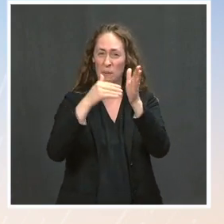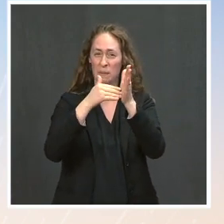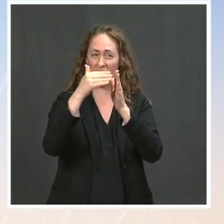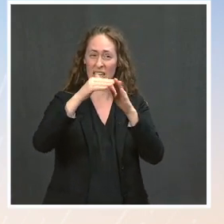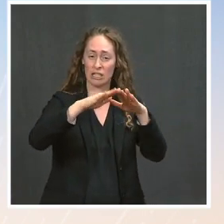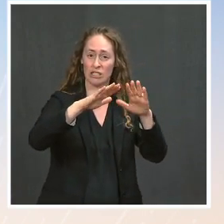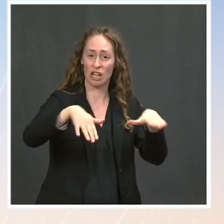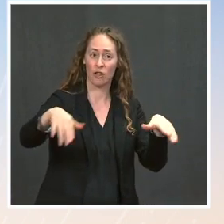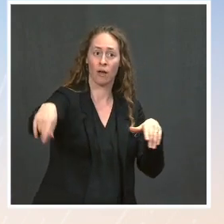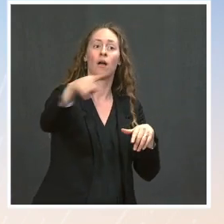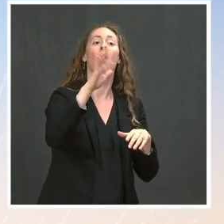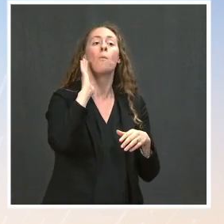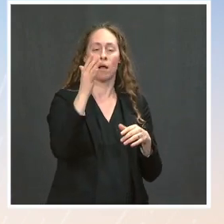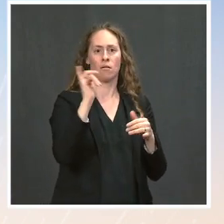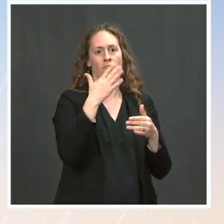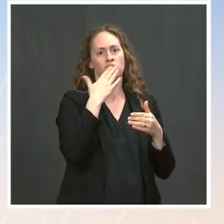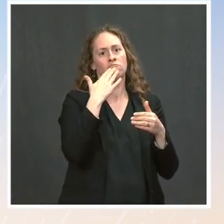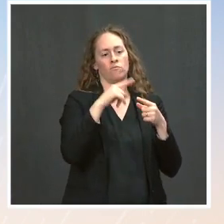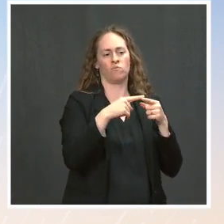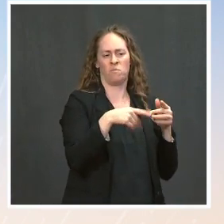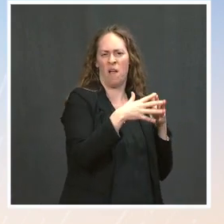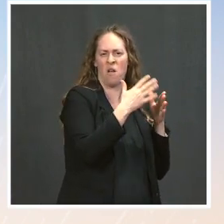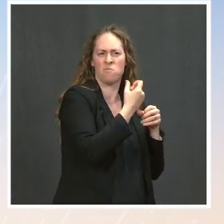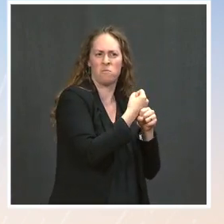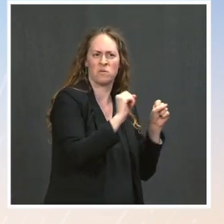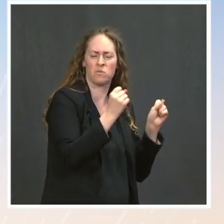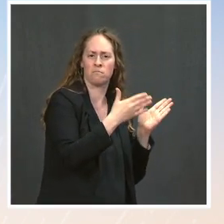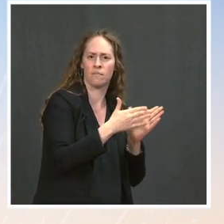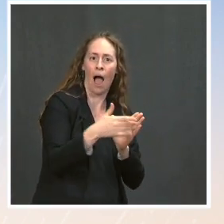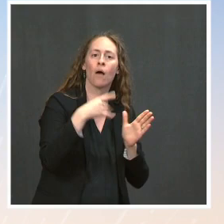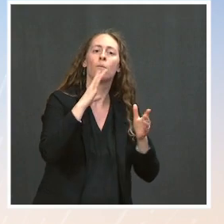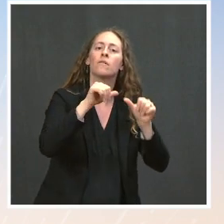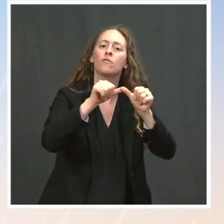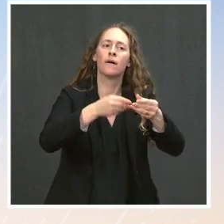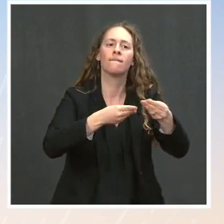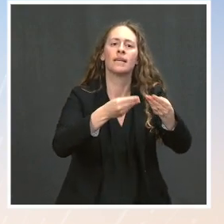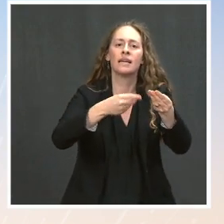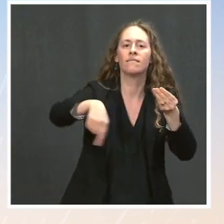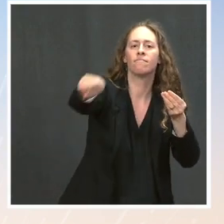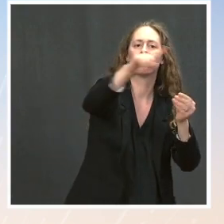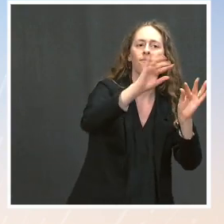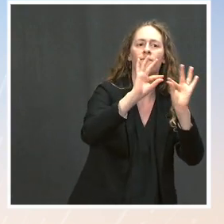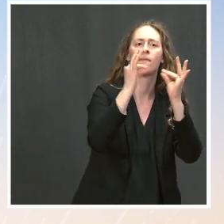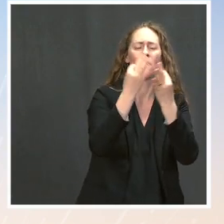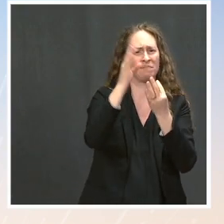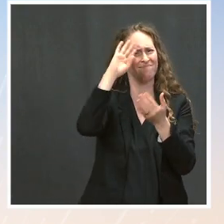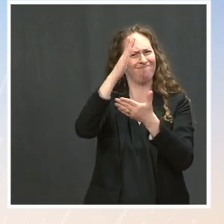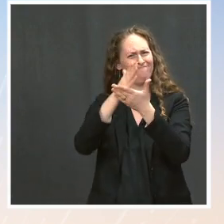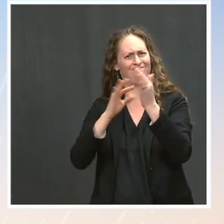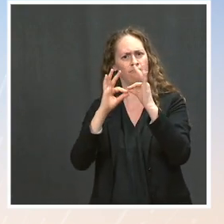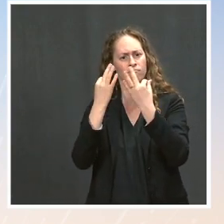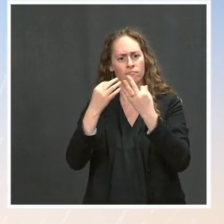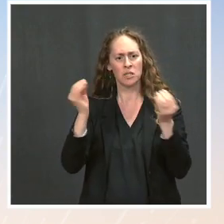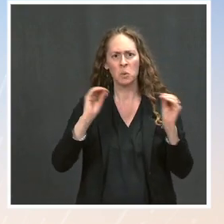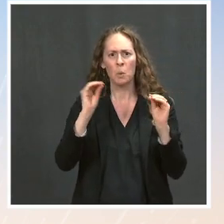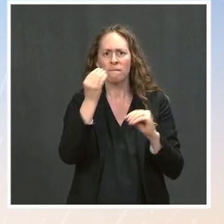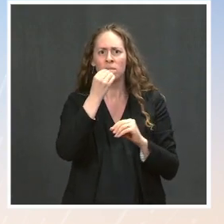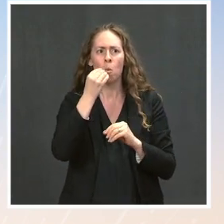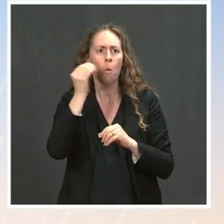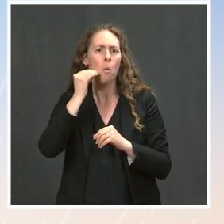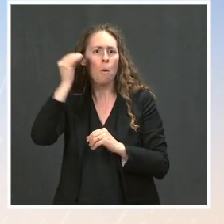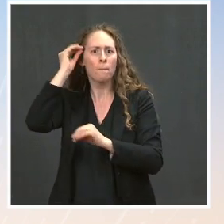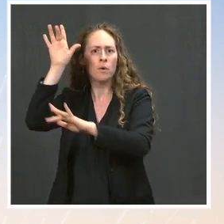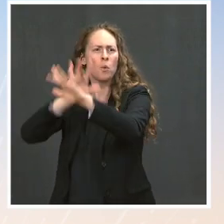Summer feeding programs are considered a lifeline for some families, but until now, they've reached less than 20% of families served during the school